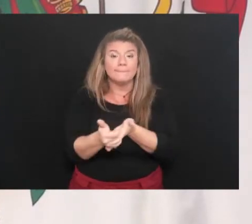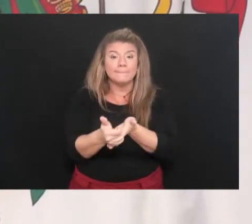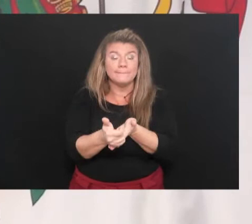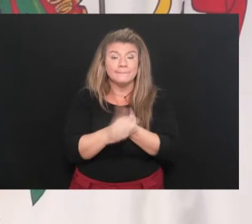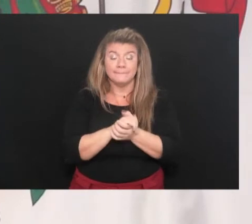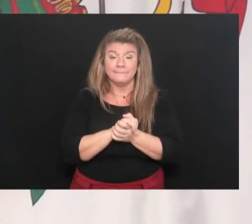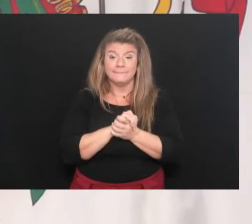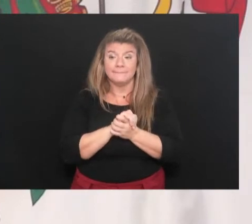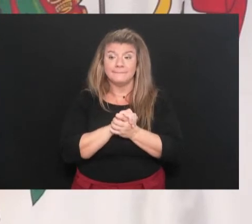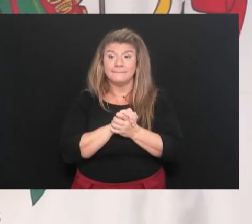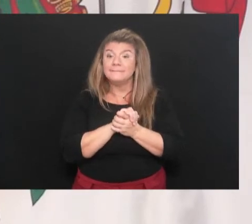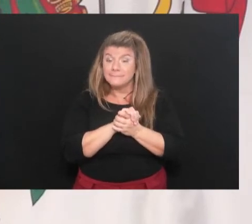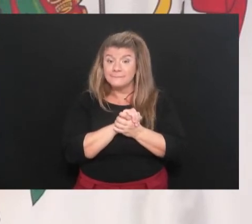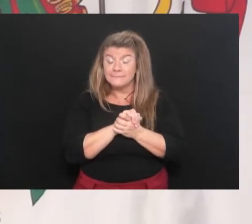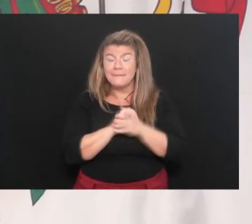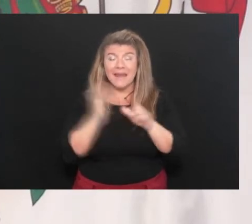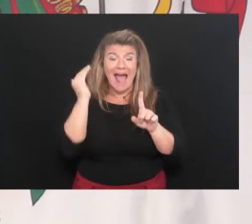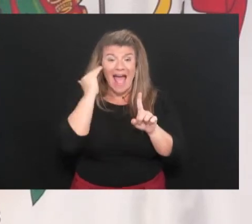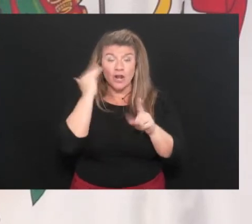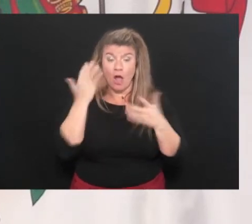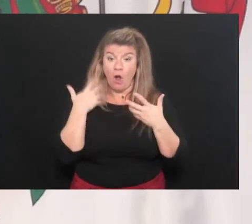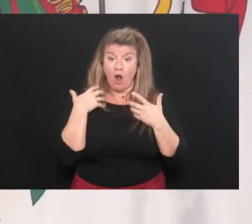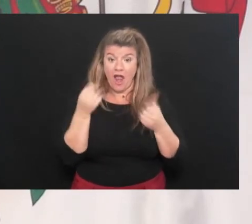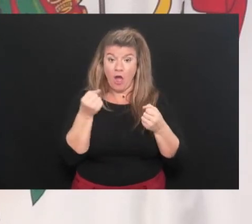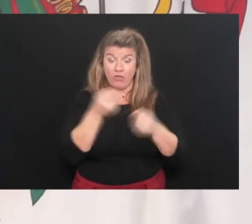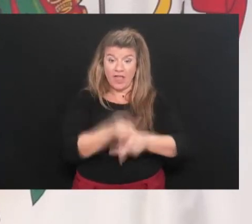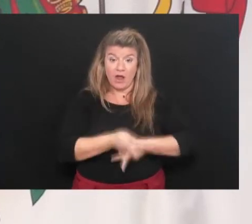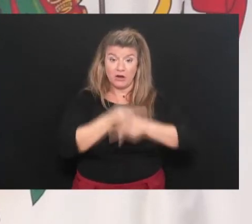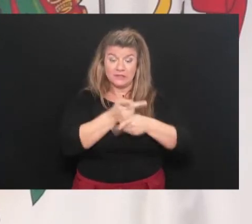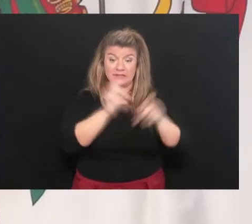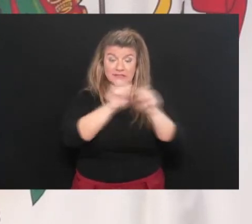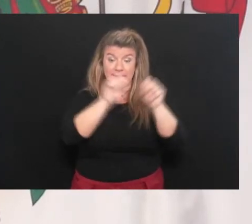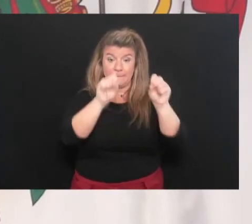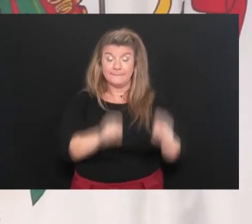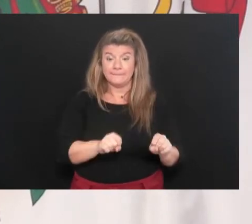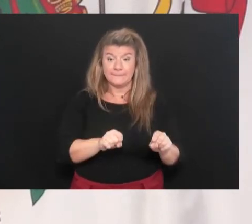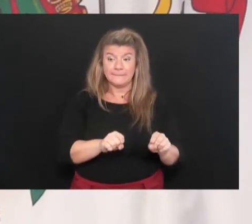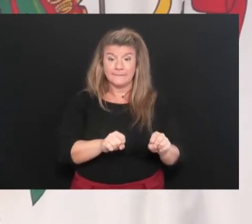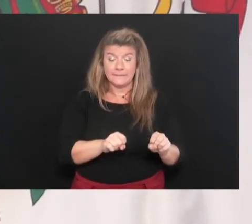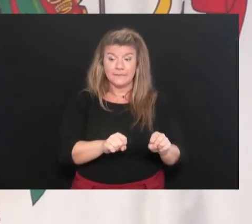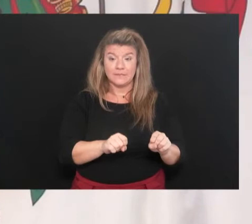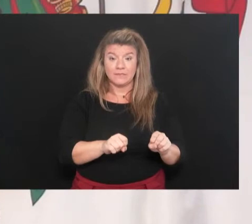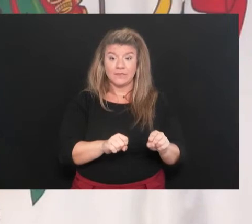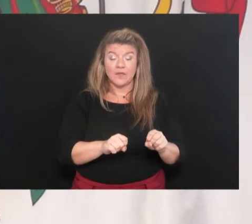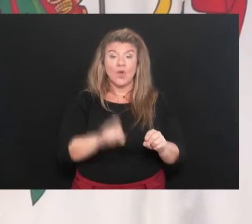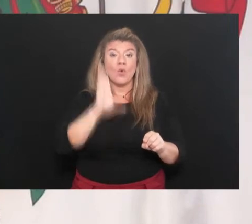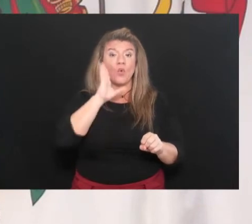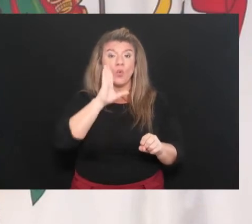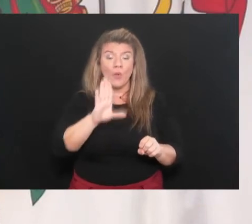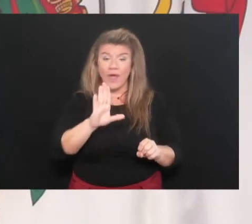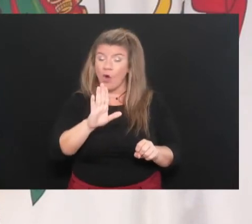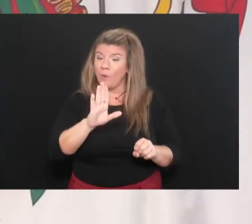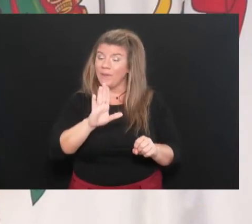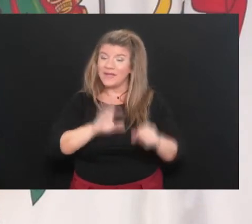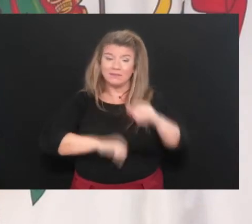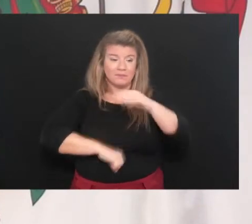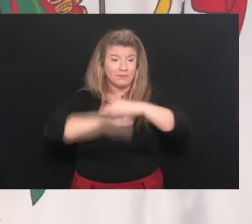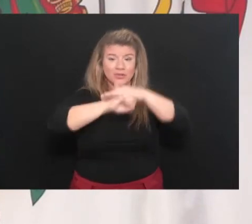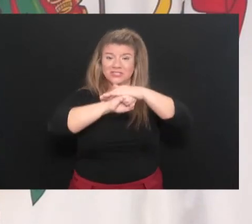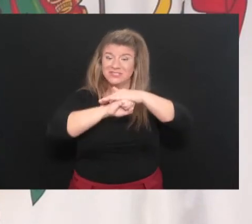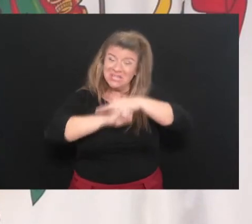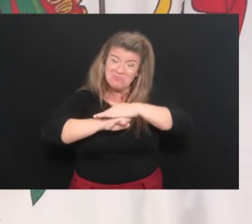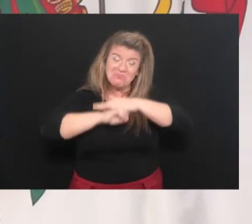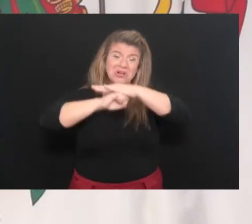know this, that our healthcare system is absolutely going to be pushed to the brink for